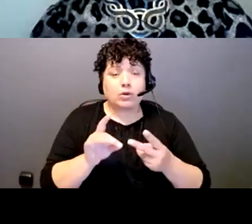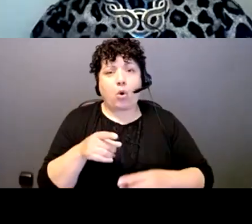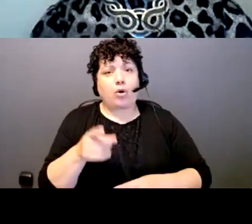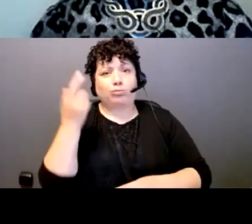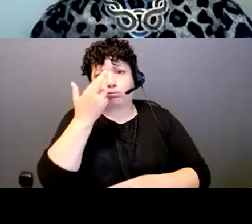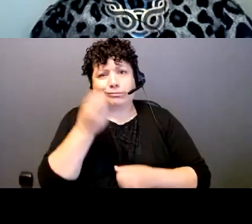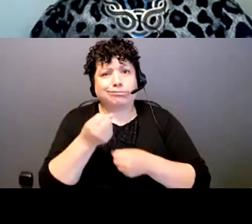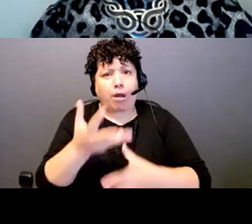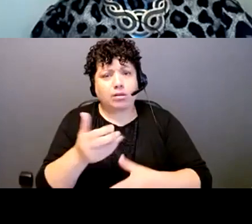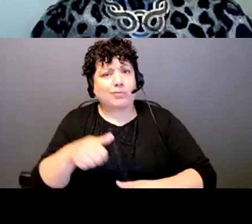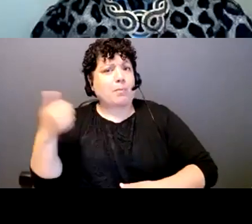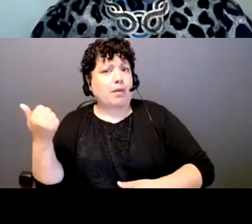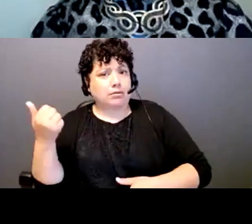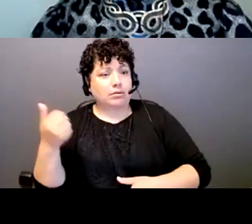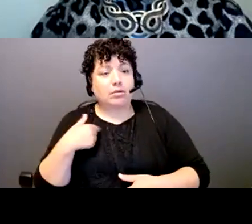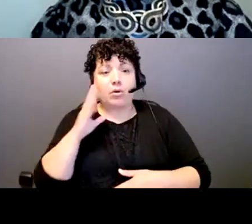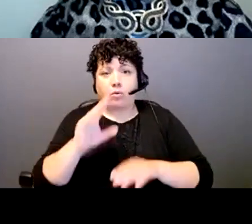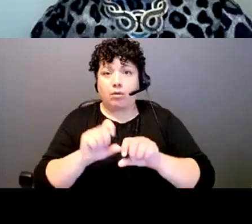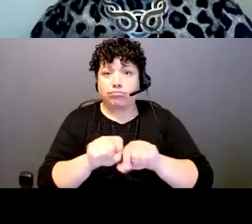poll.